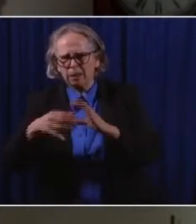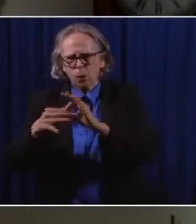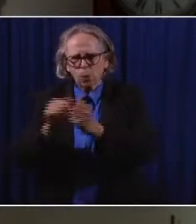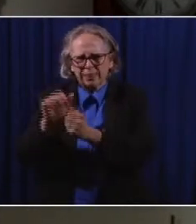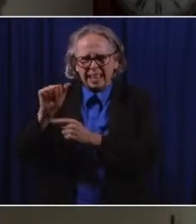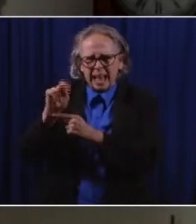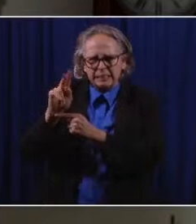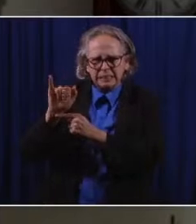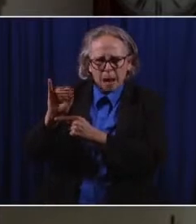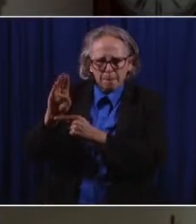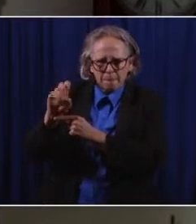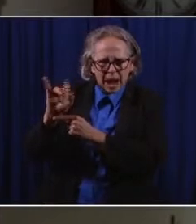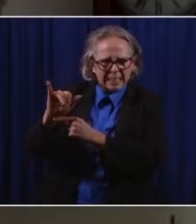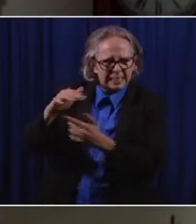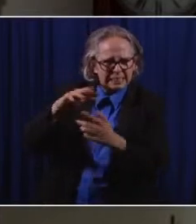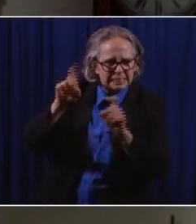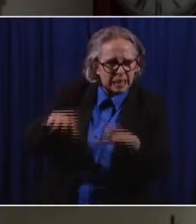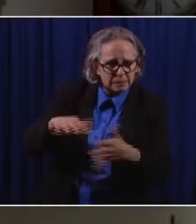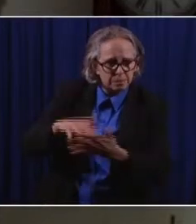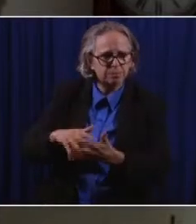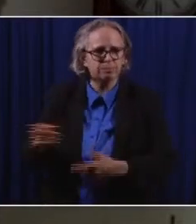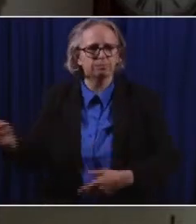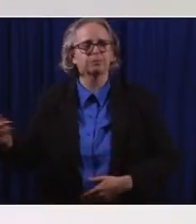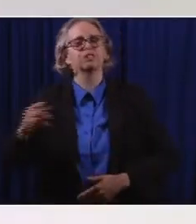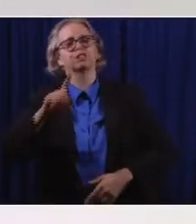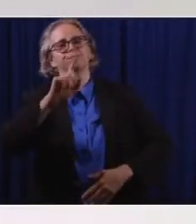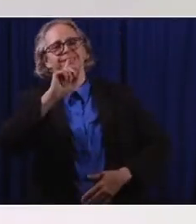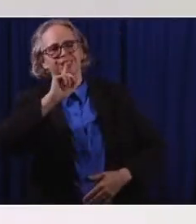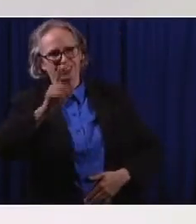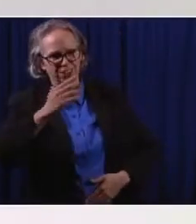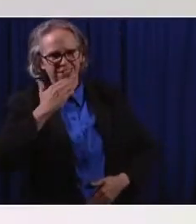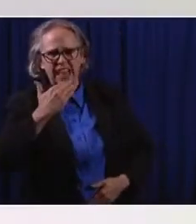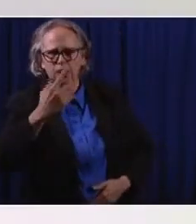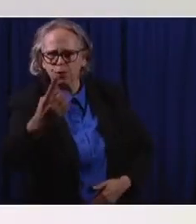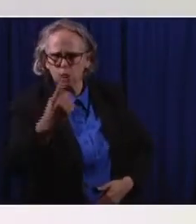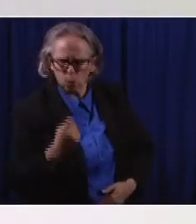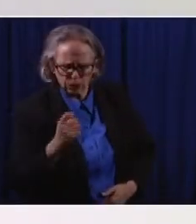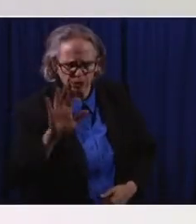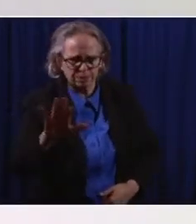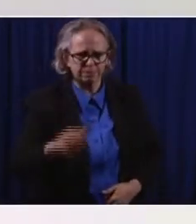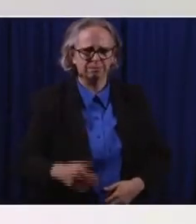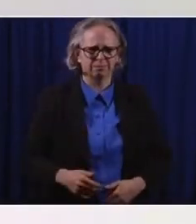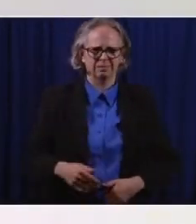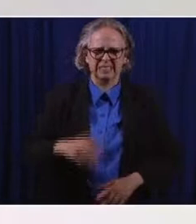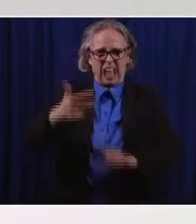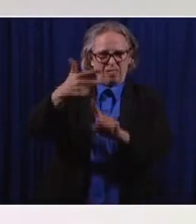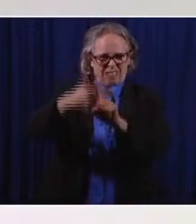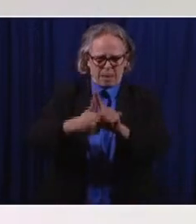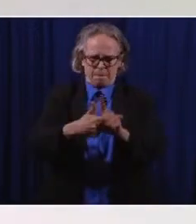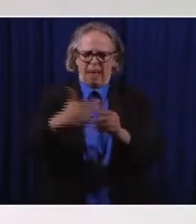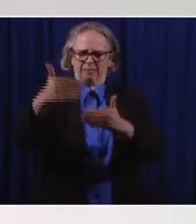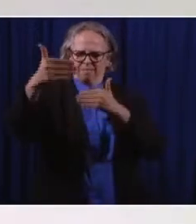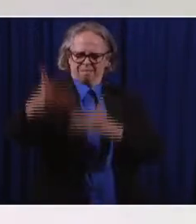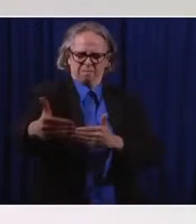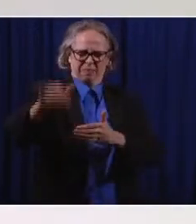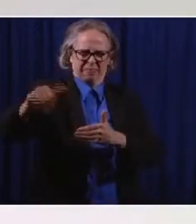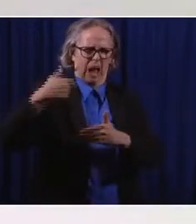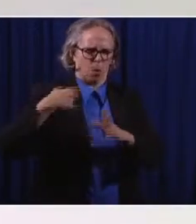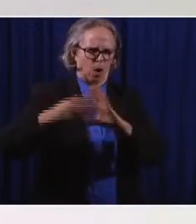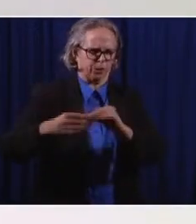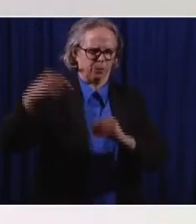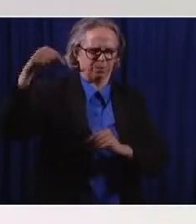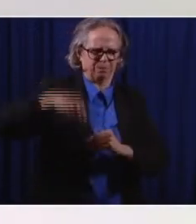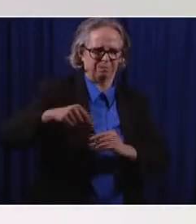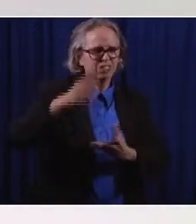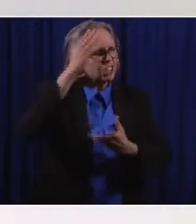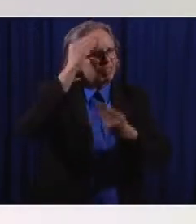Yes, great. Thank you for the question. So what I was saying about that 3-month period is just something for everyone to keep in